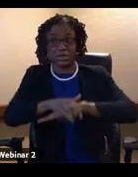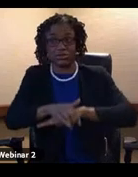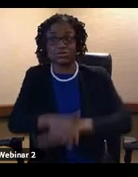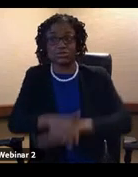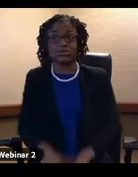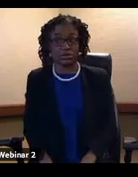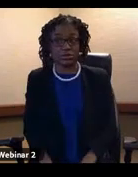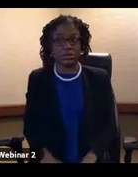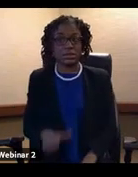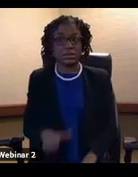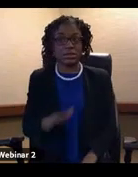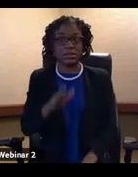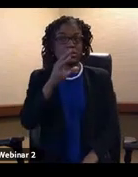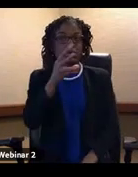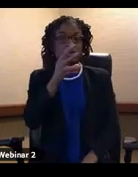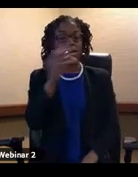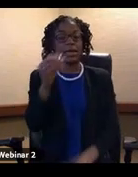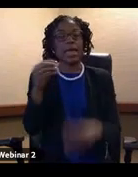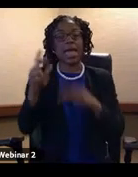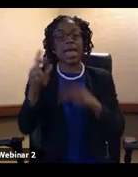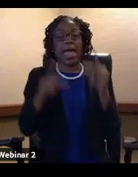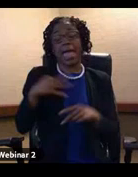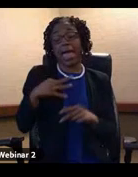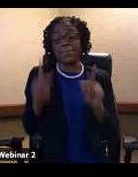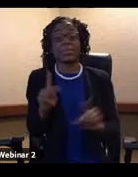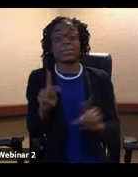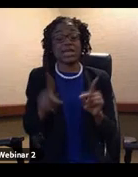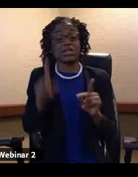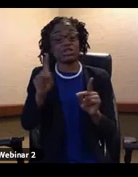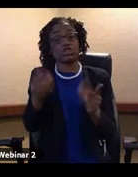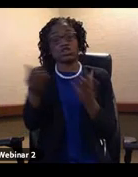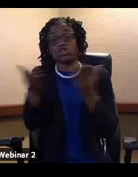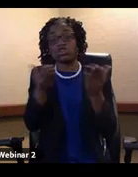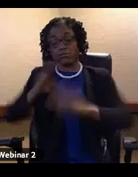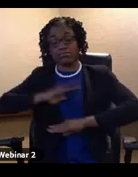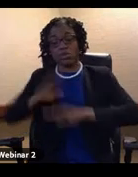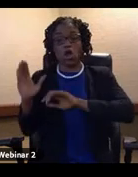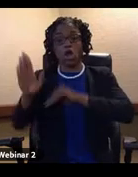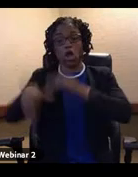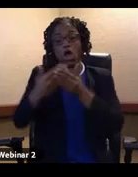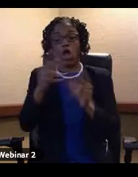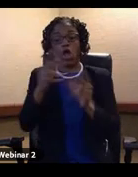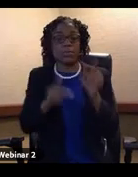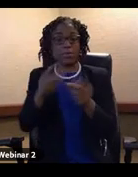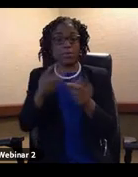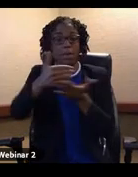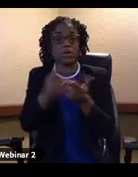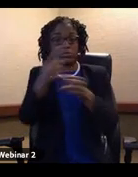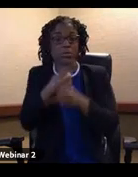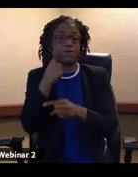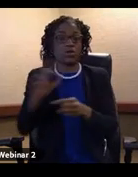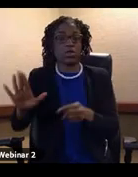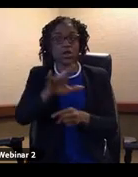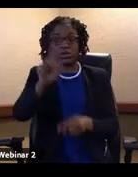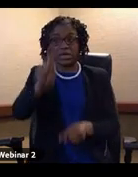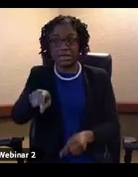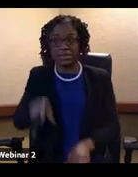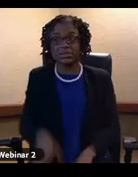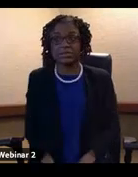disabilities. Applicants should serve all victims and budget accordingly for those needs.